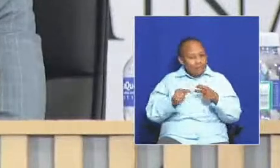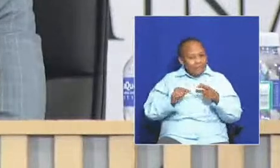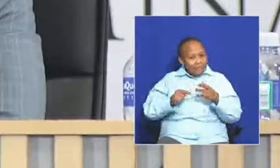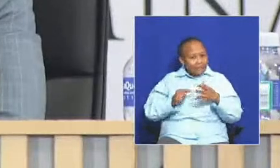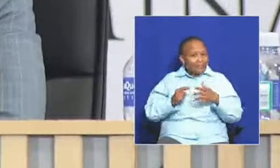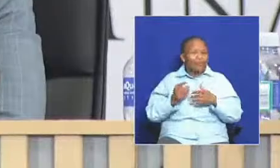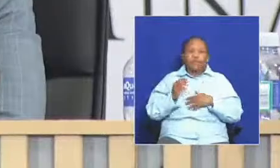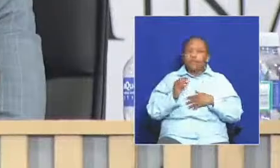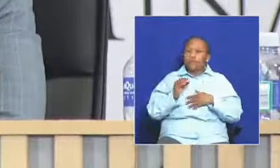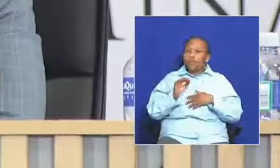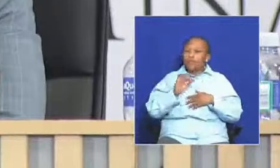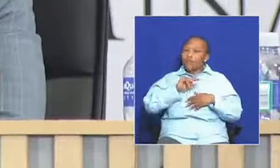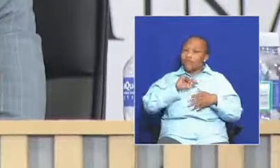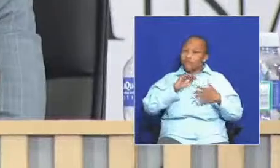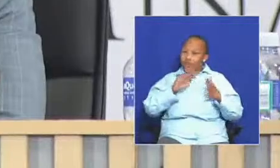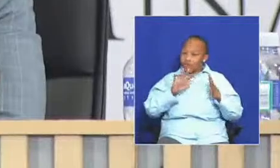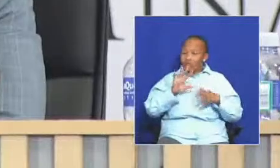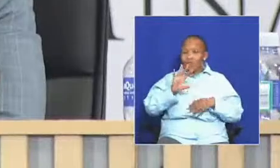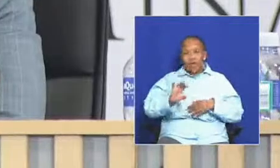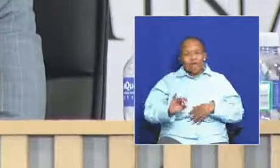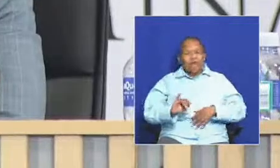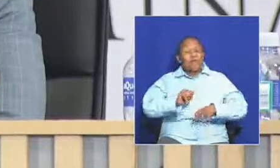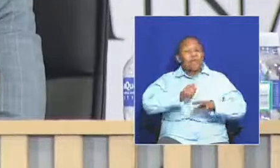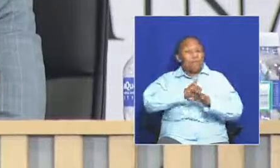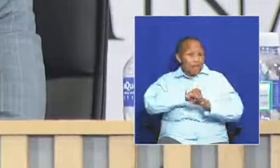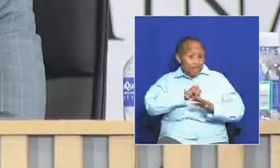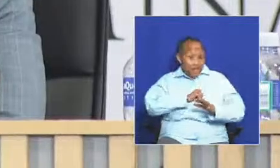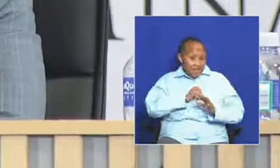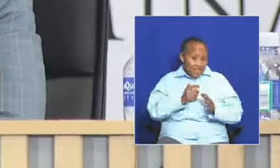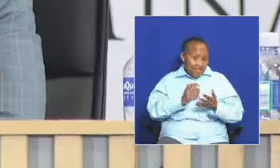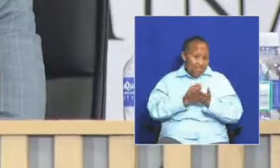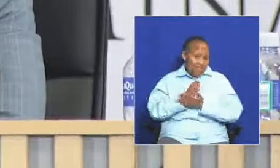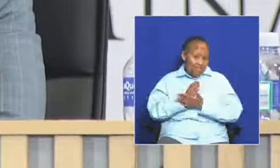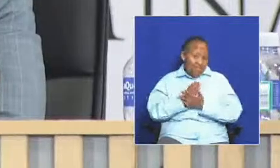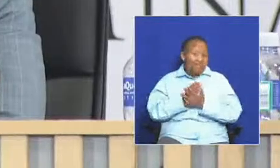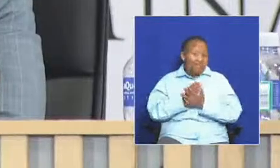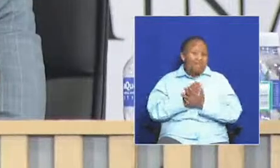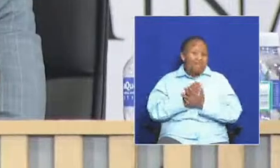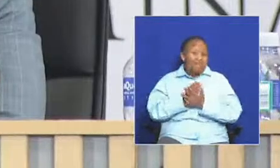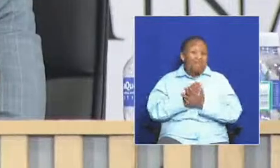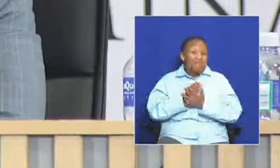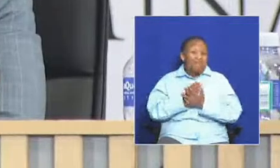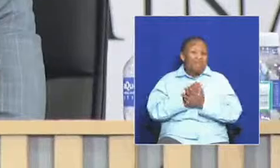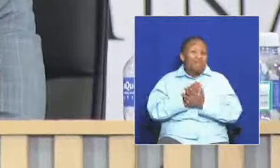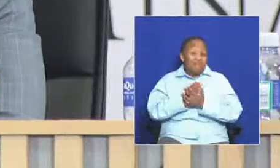unless you tell us something more concrete, you are not